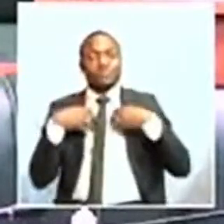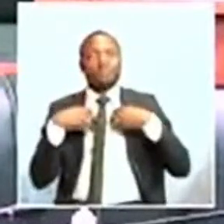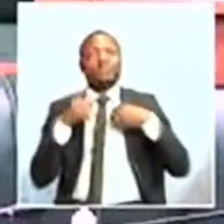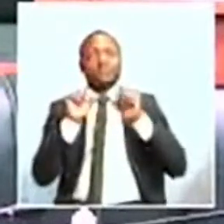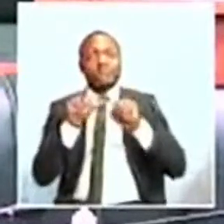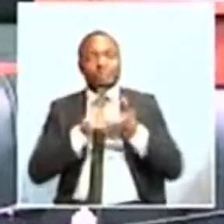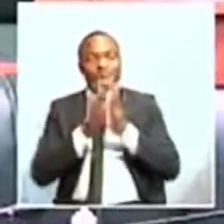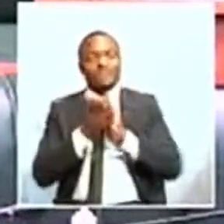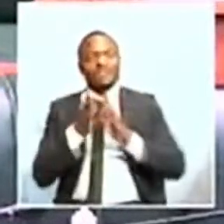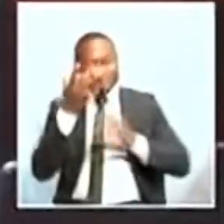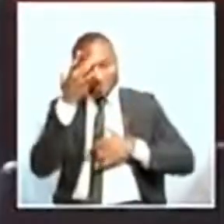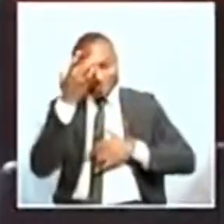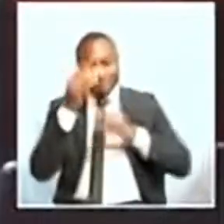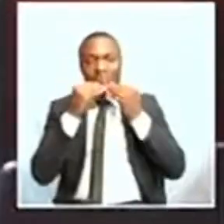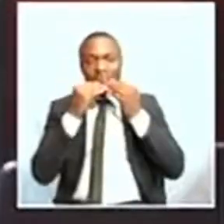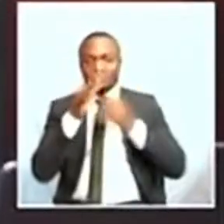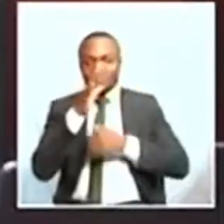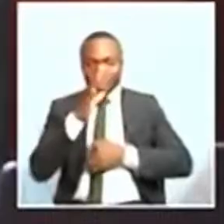Speaker.